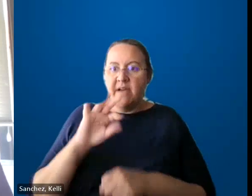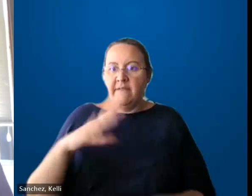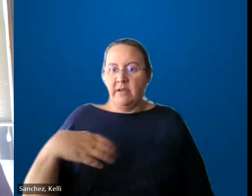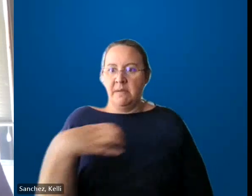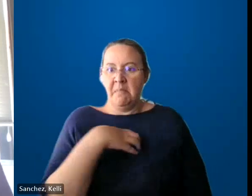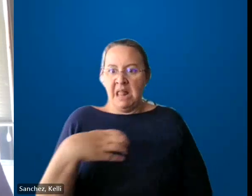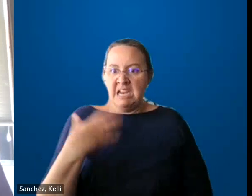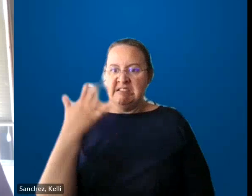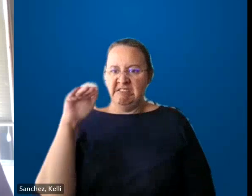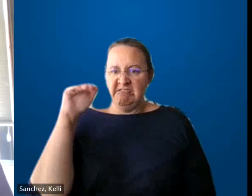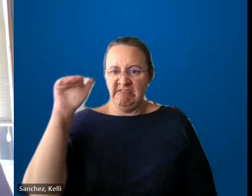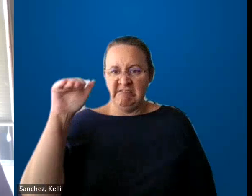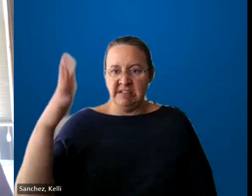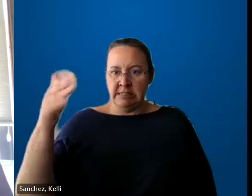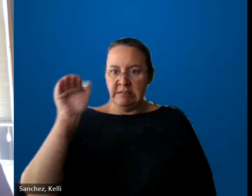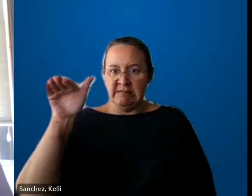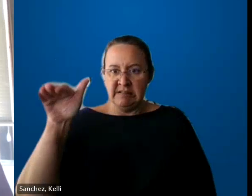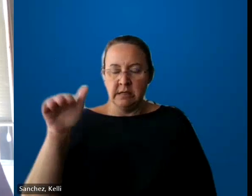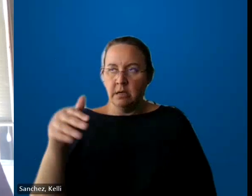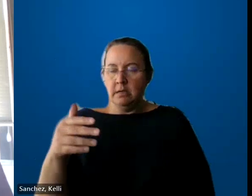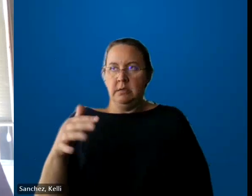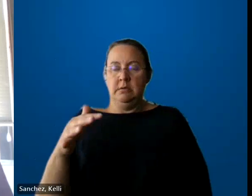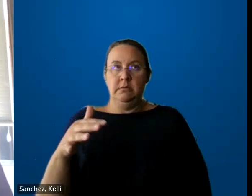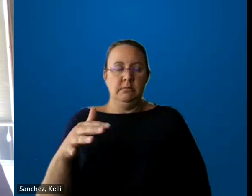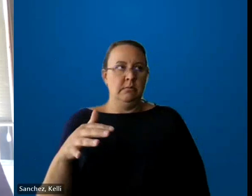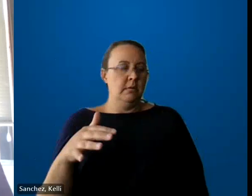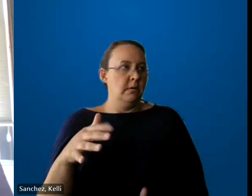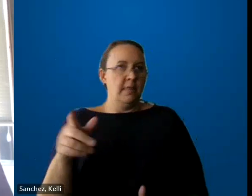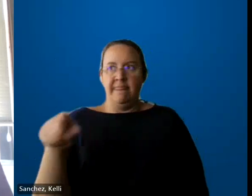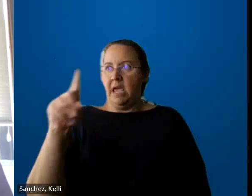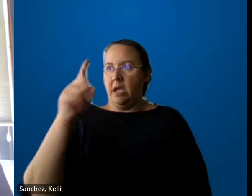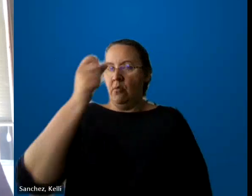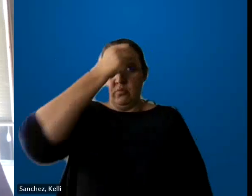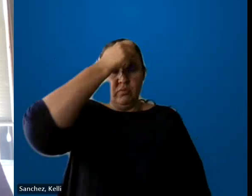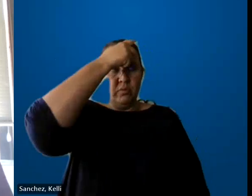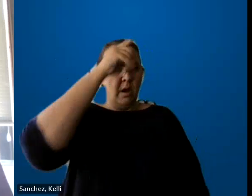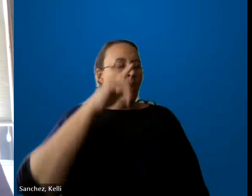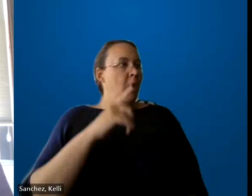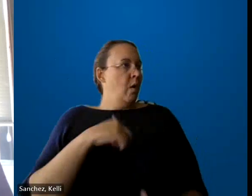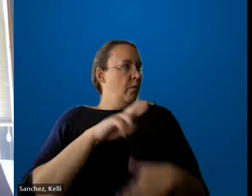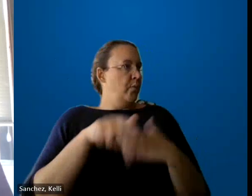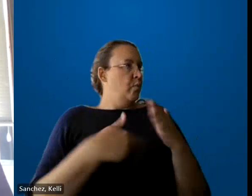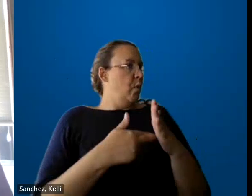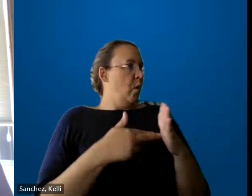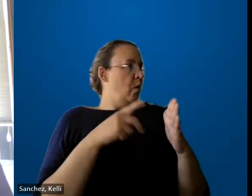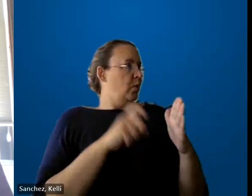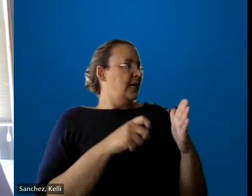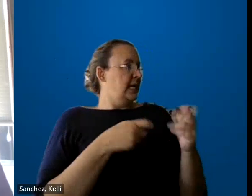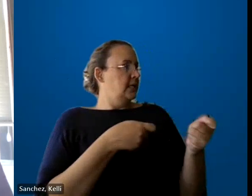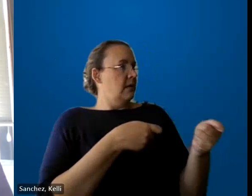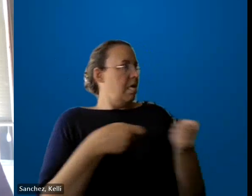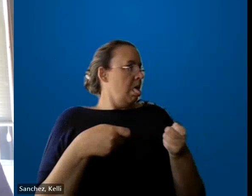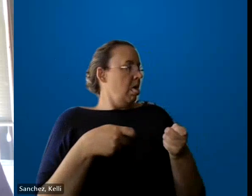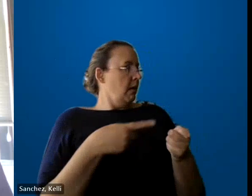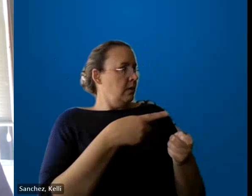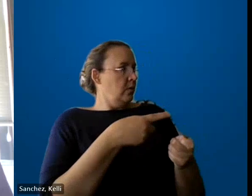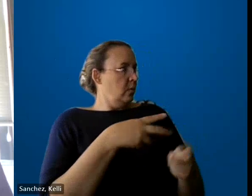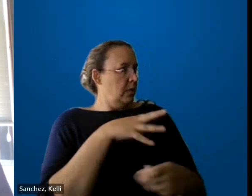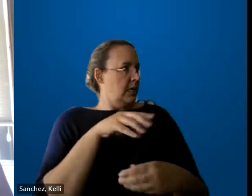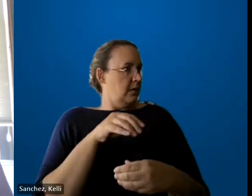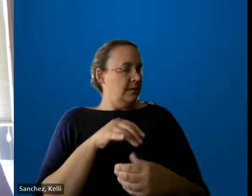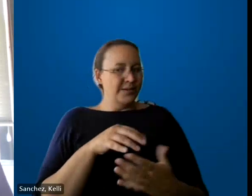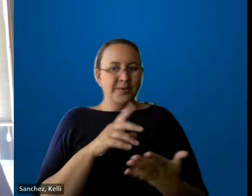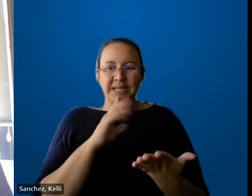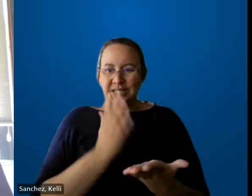that we realized that there was a need for this role. And you know what I mean? So really it's just it's showing